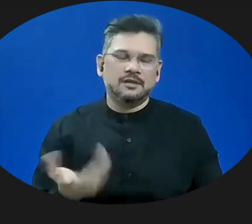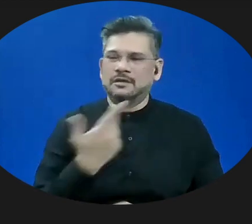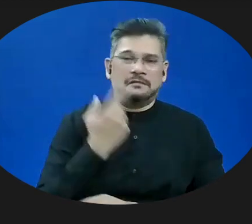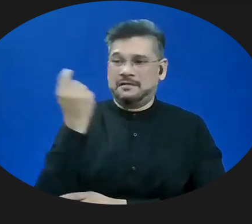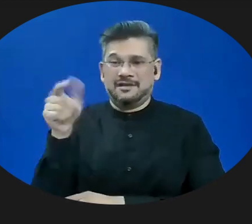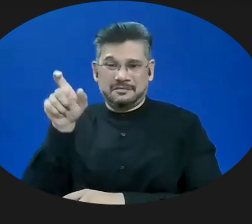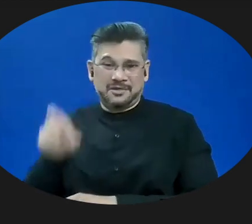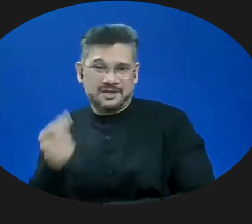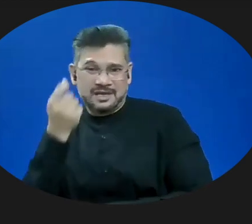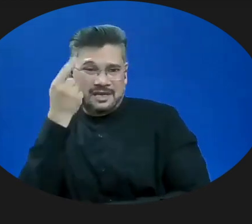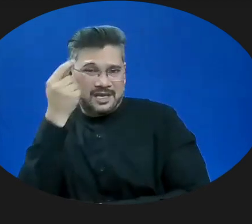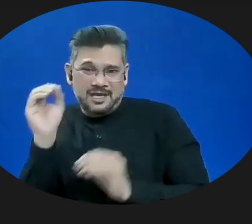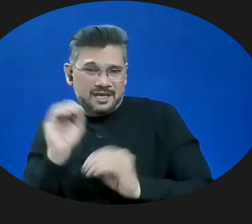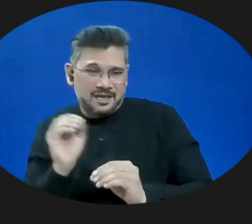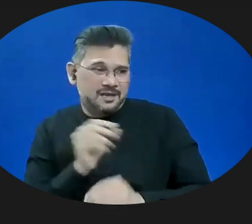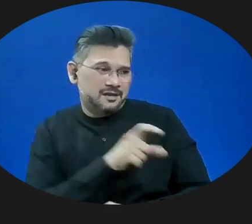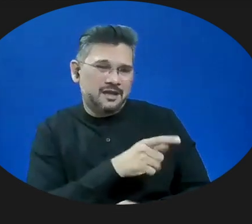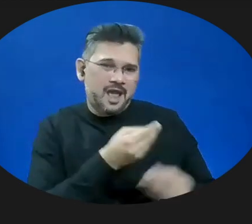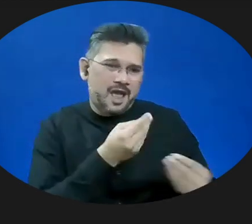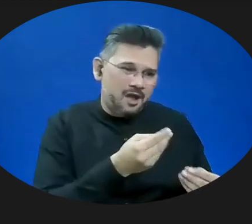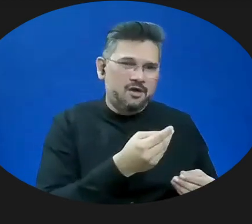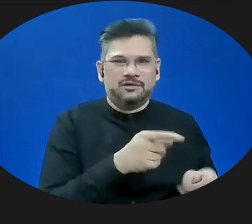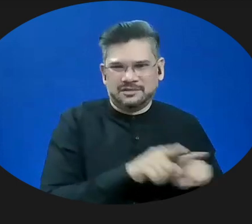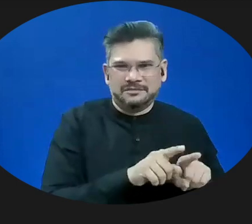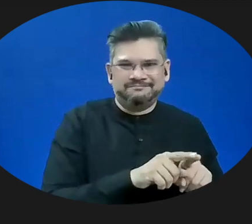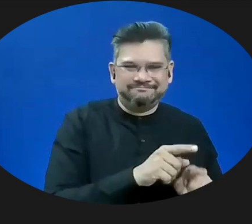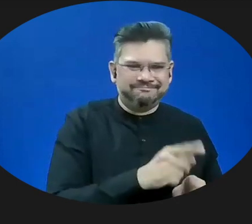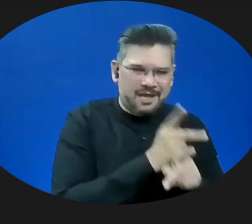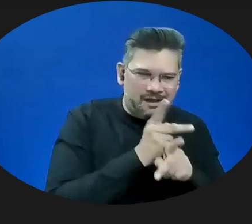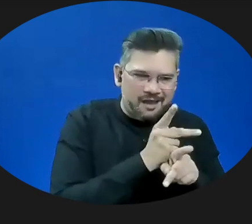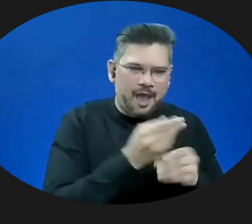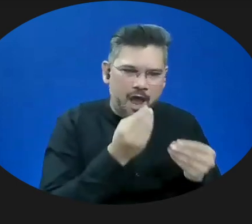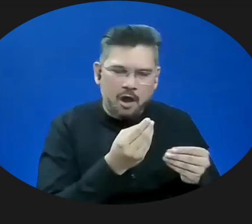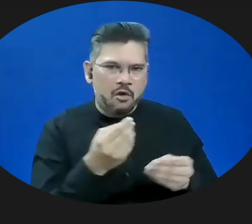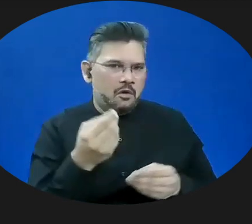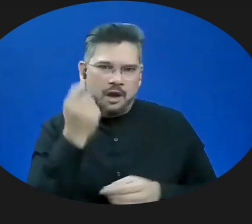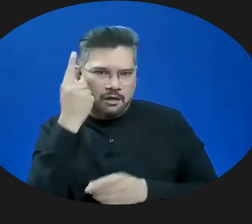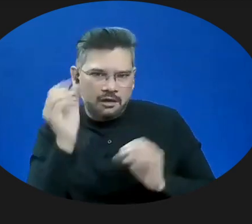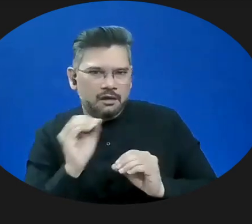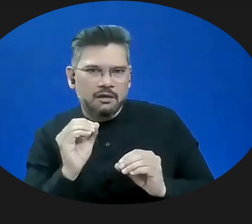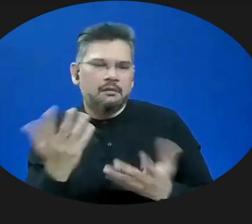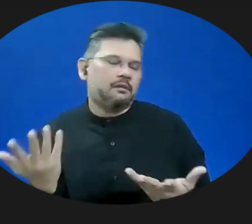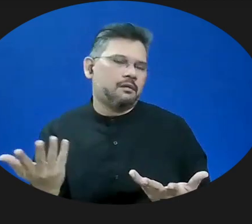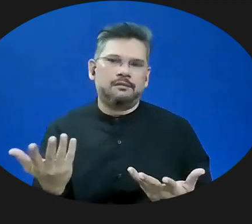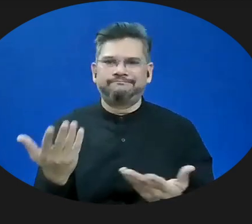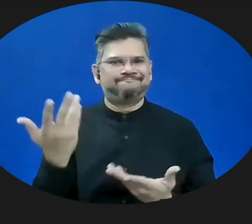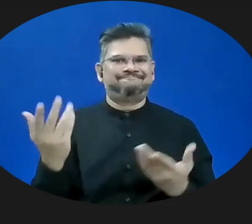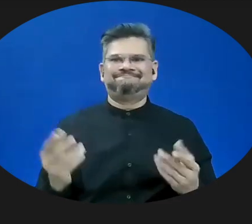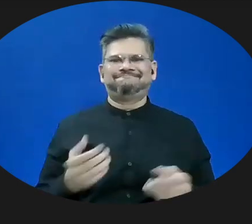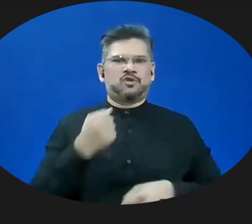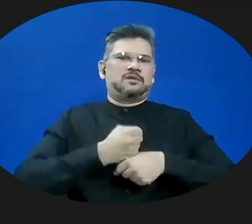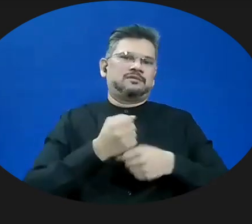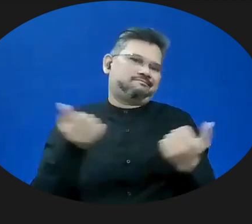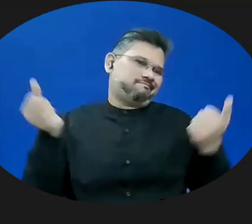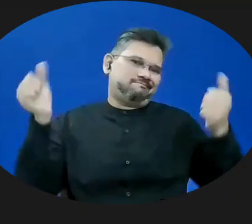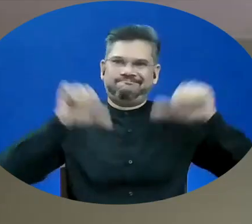don't understand about the basic of the brain function, then you know nothing. If you don't use it, you're going to lose